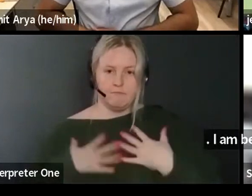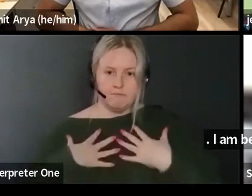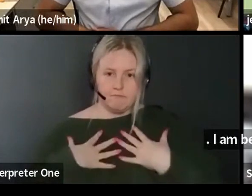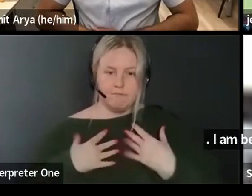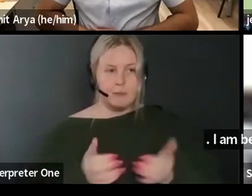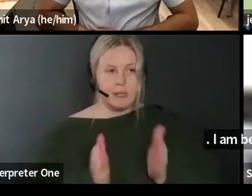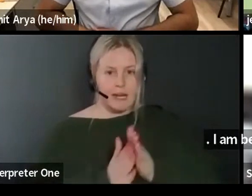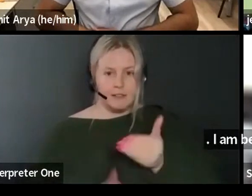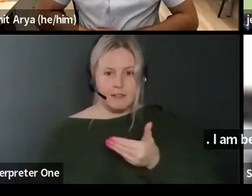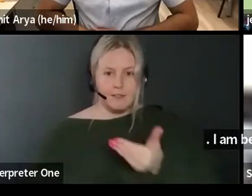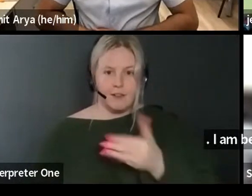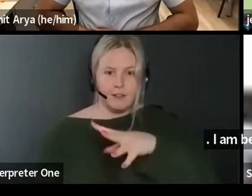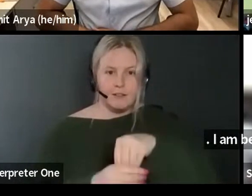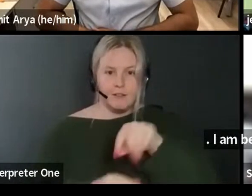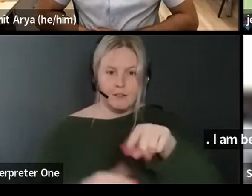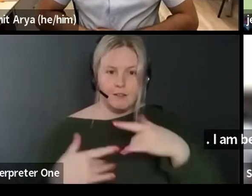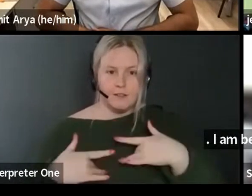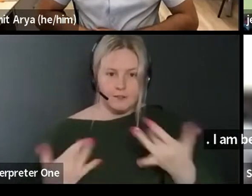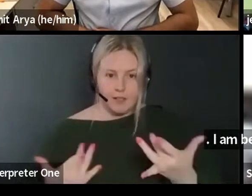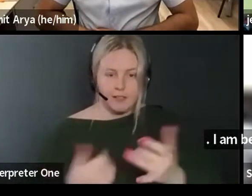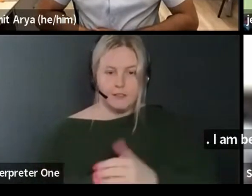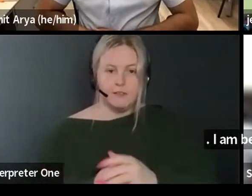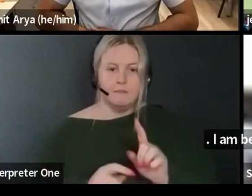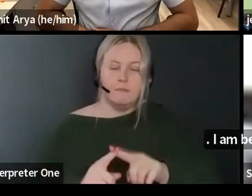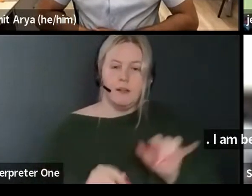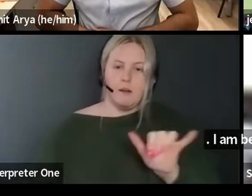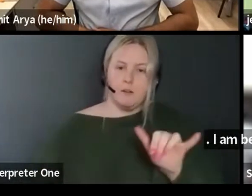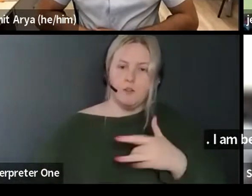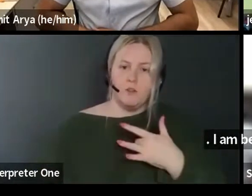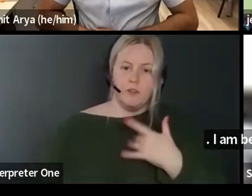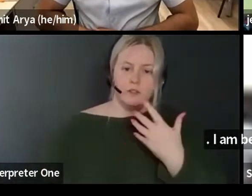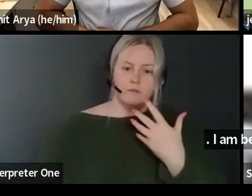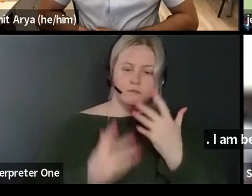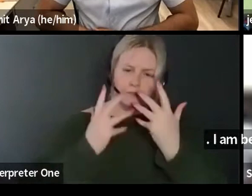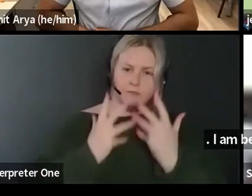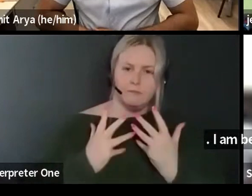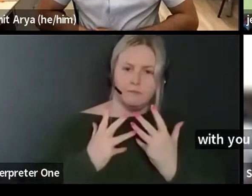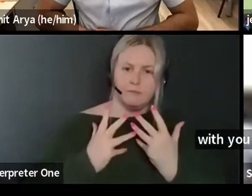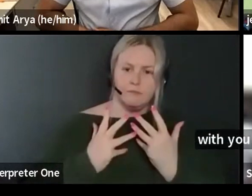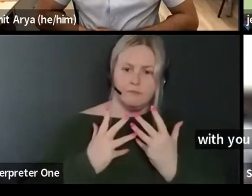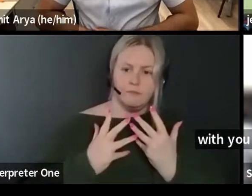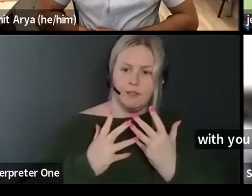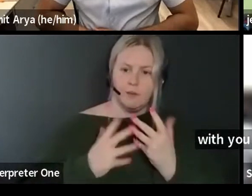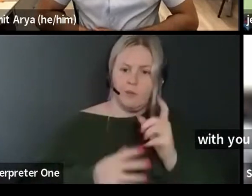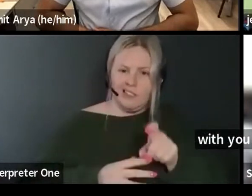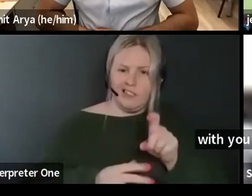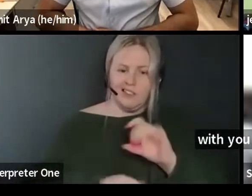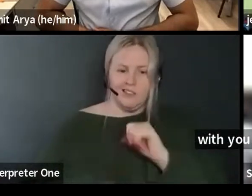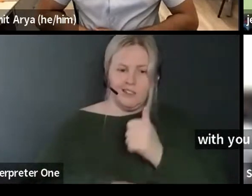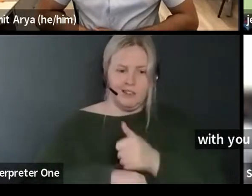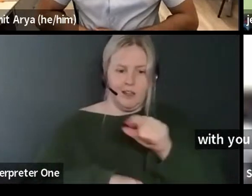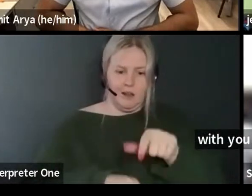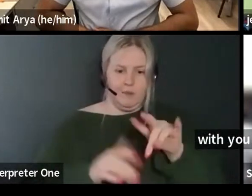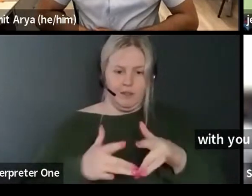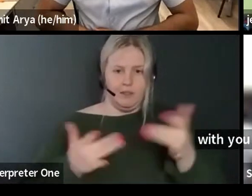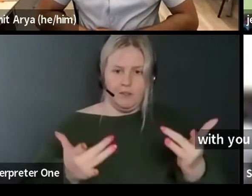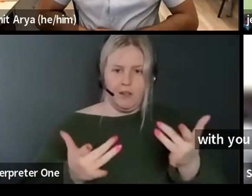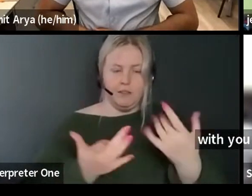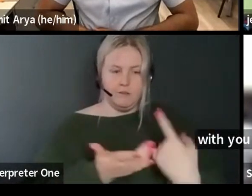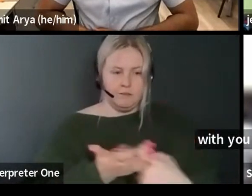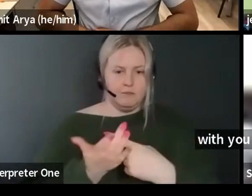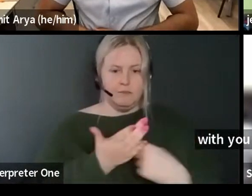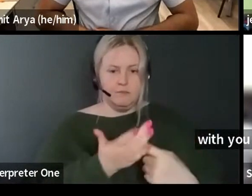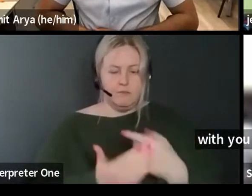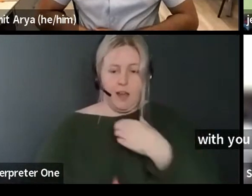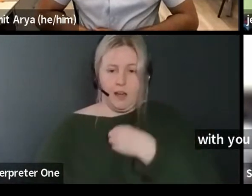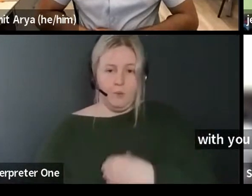this. But I do remain deeply saddened that this is the kind of thing that we even have to do. I wish we didn't all have